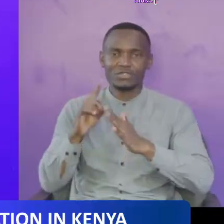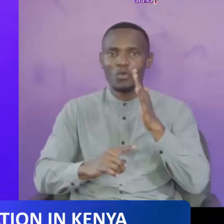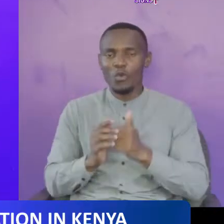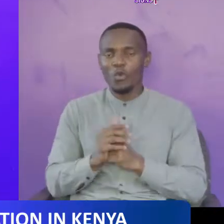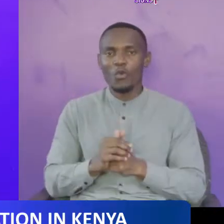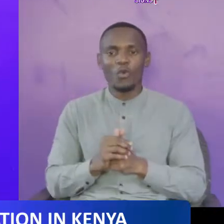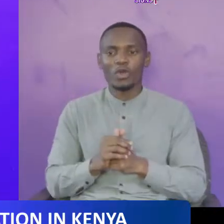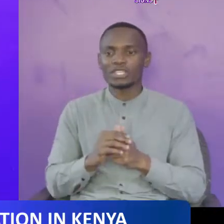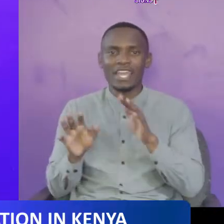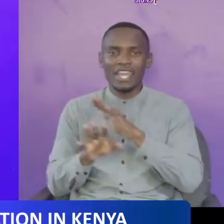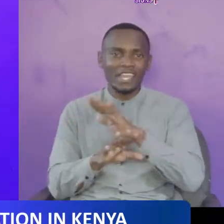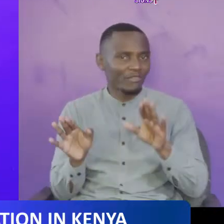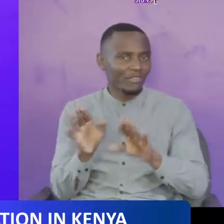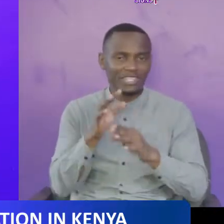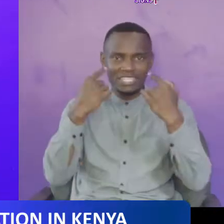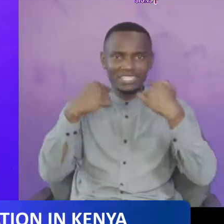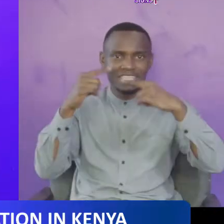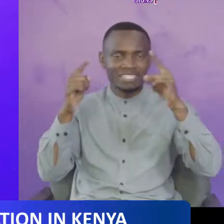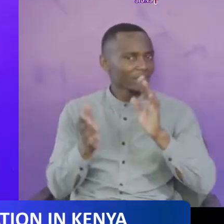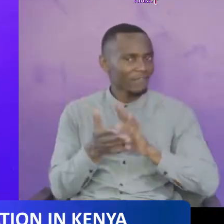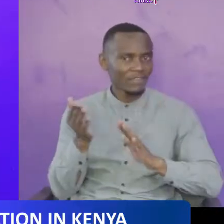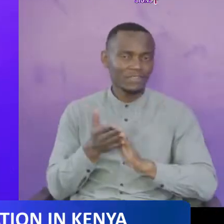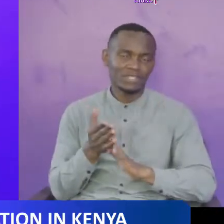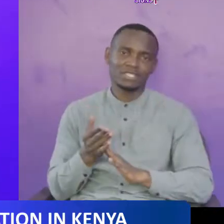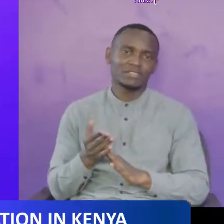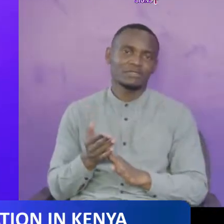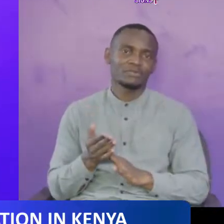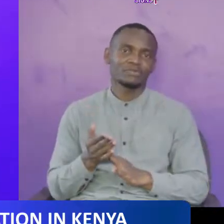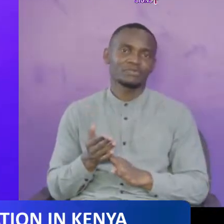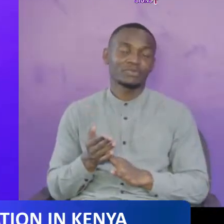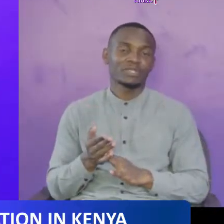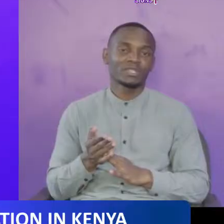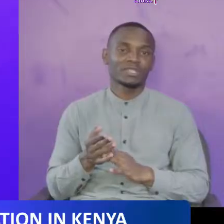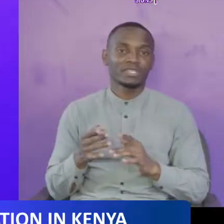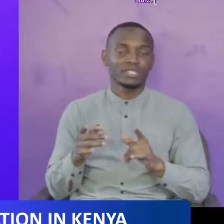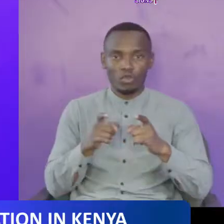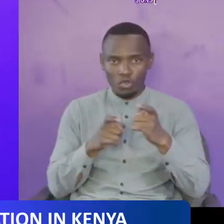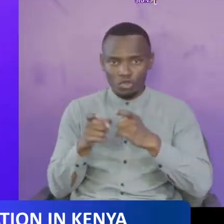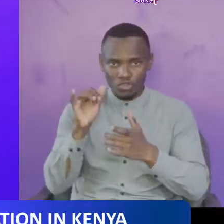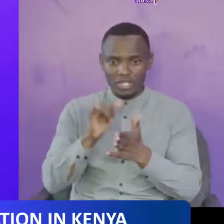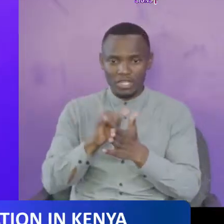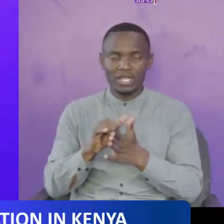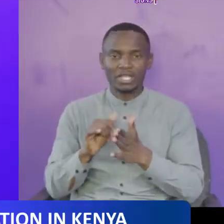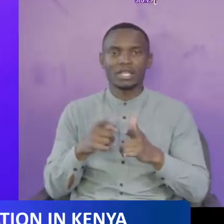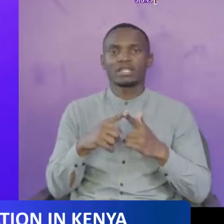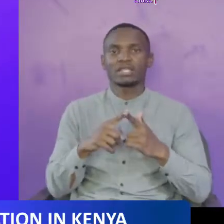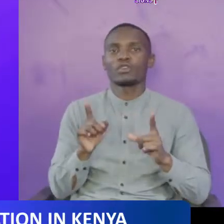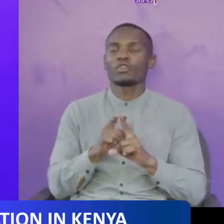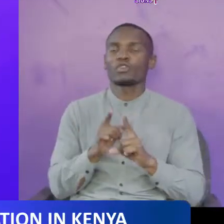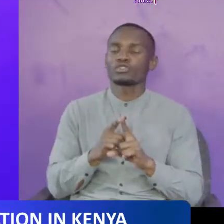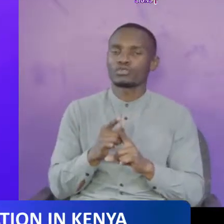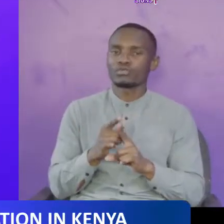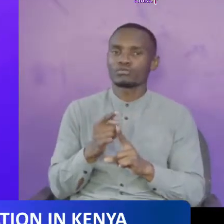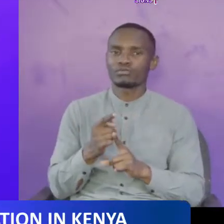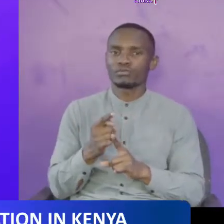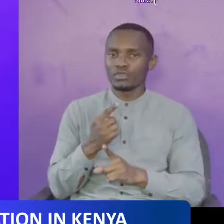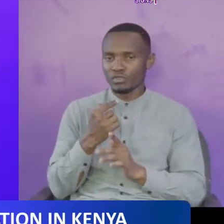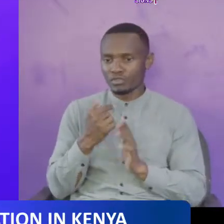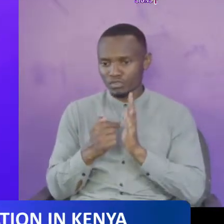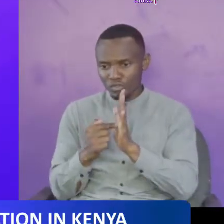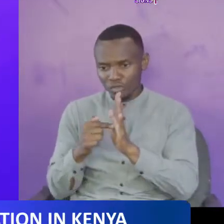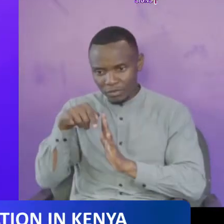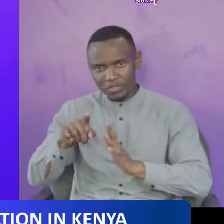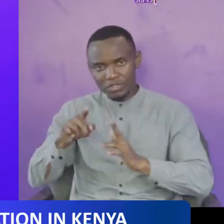Exactly. So curbing that, and also still bringing them out to, hey guys, still you're a human being. You have